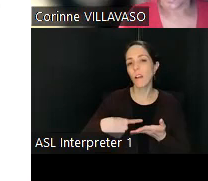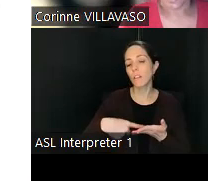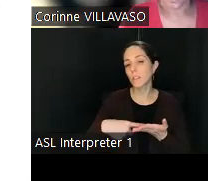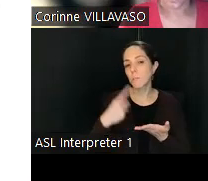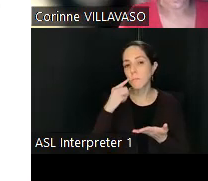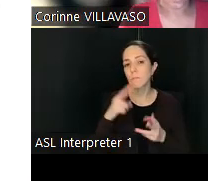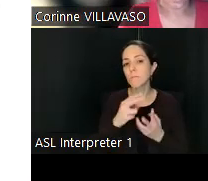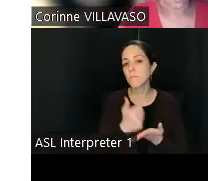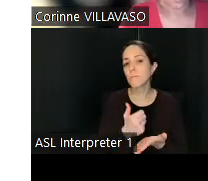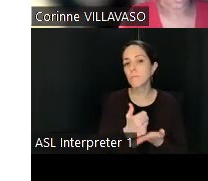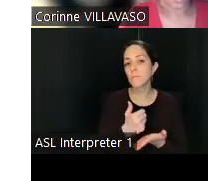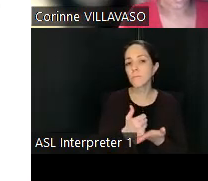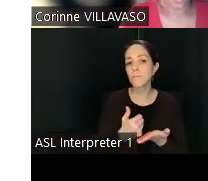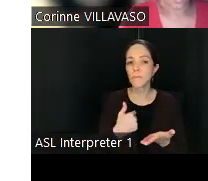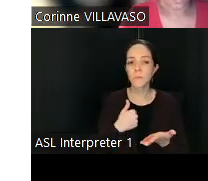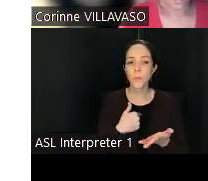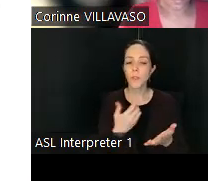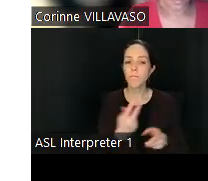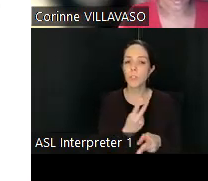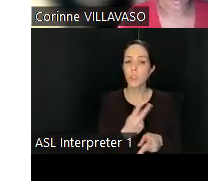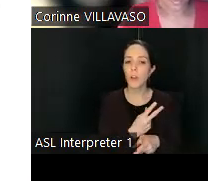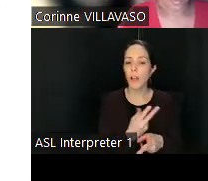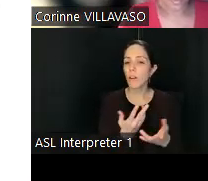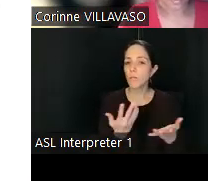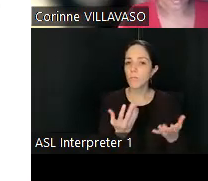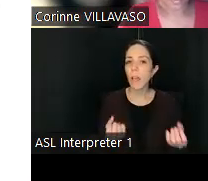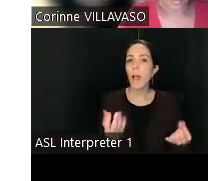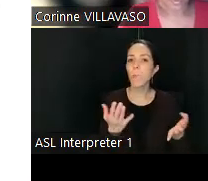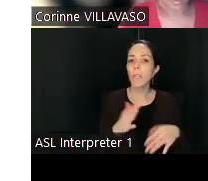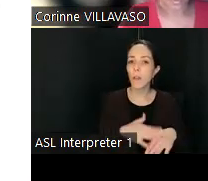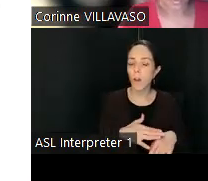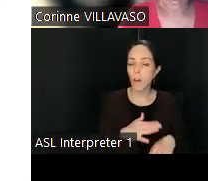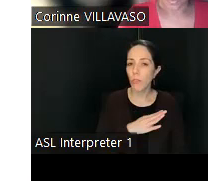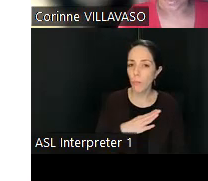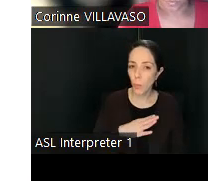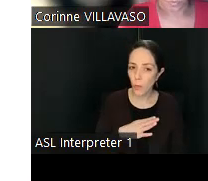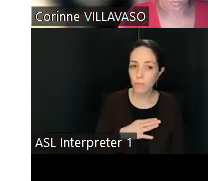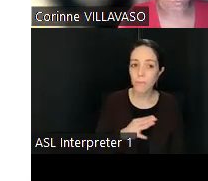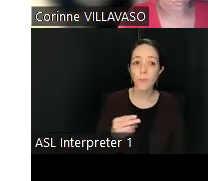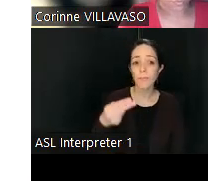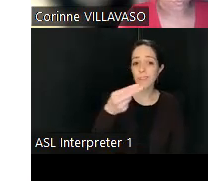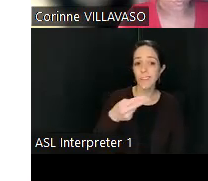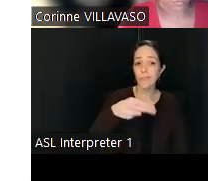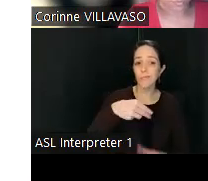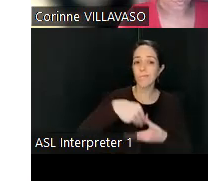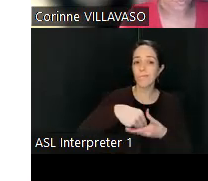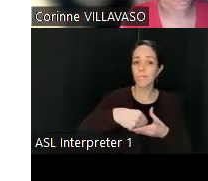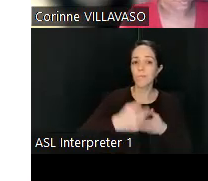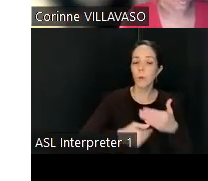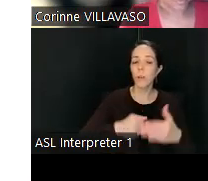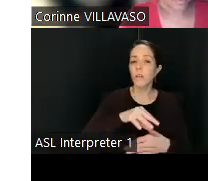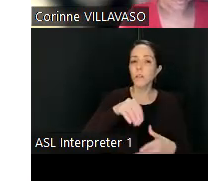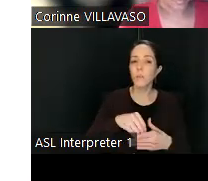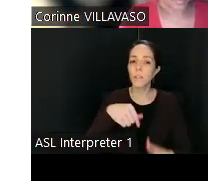did the size of the board section now, so it kind of can be in your head. But H, internal processes, including